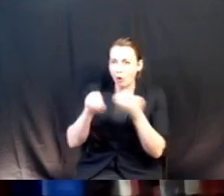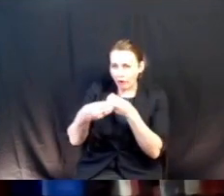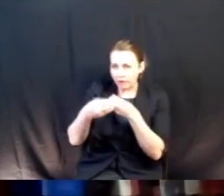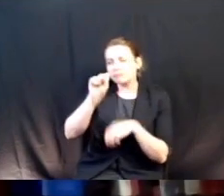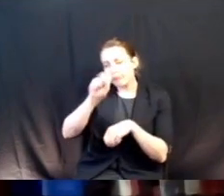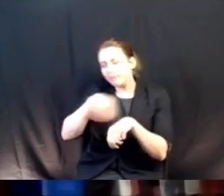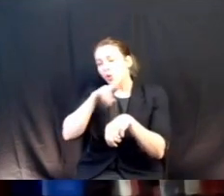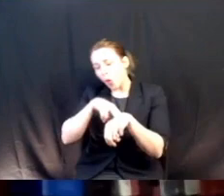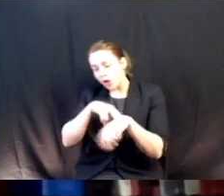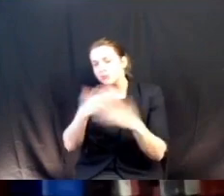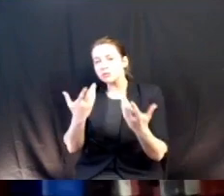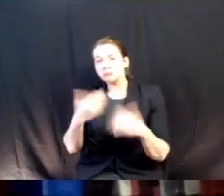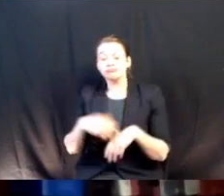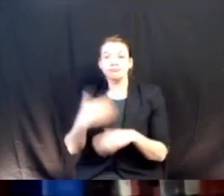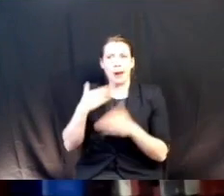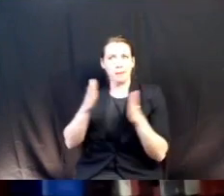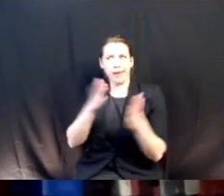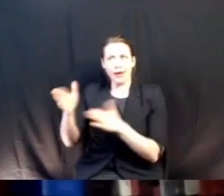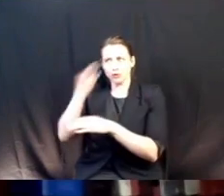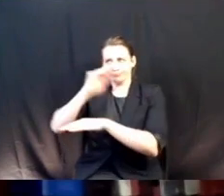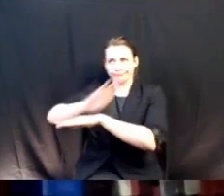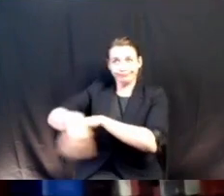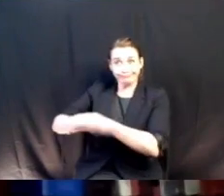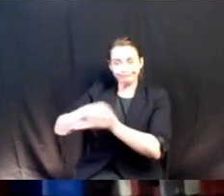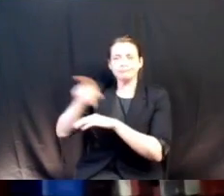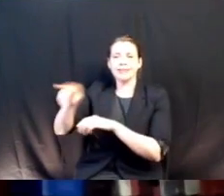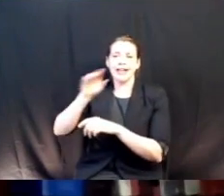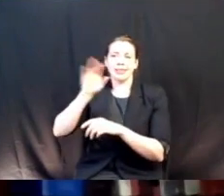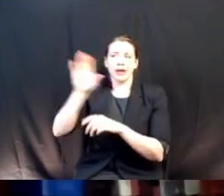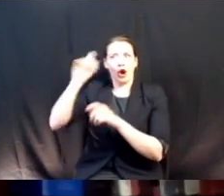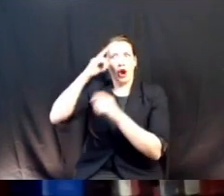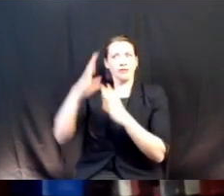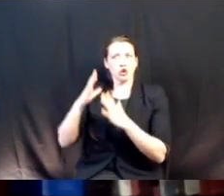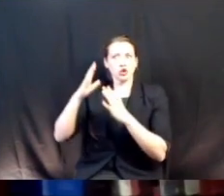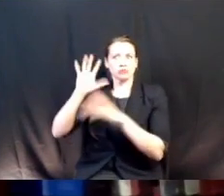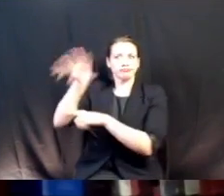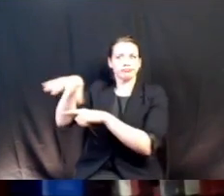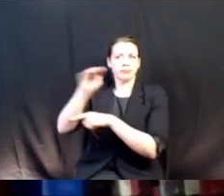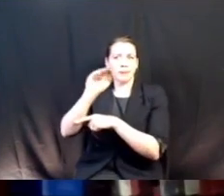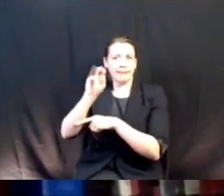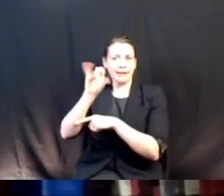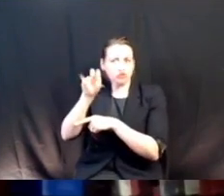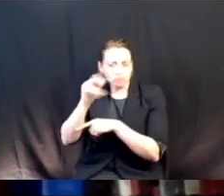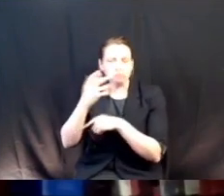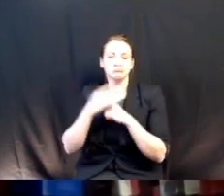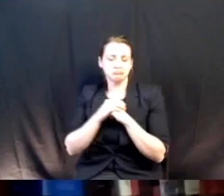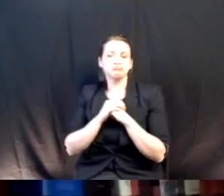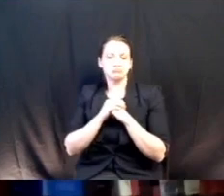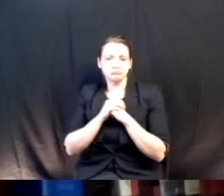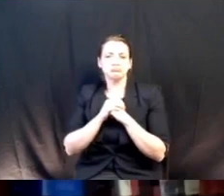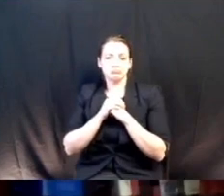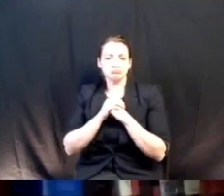I'll sleep overnight at the executive residence. So yeah, it'll be, I think,